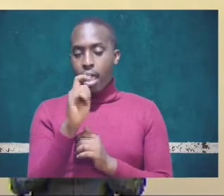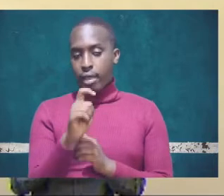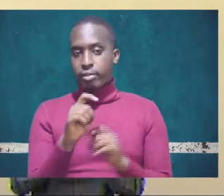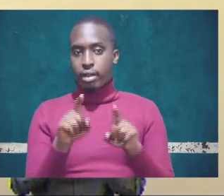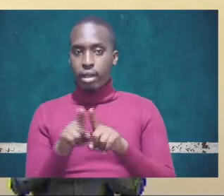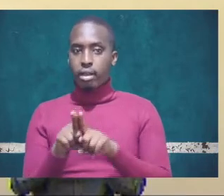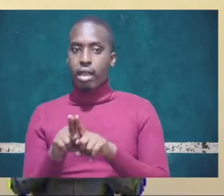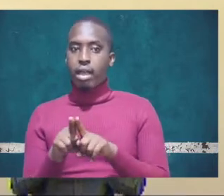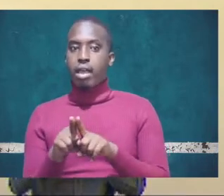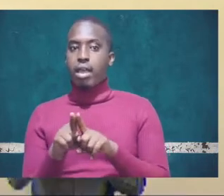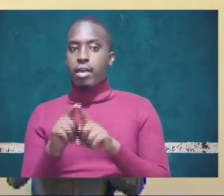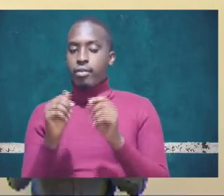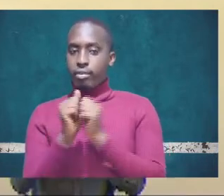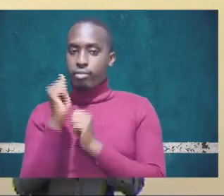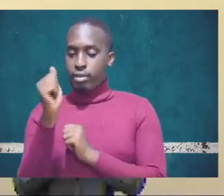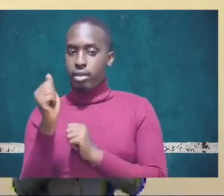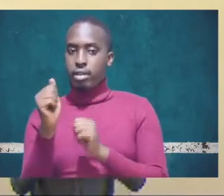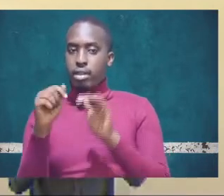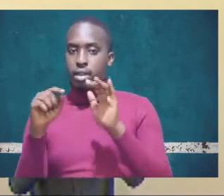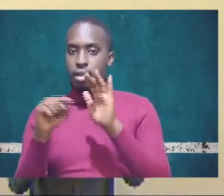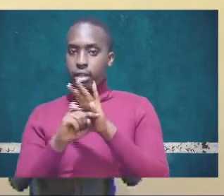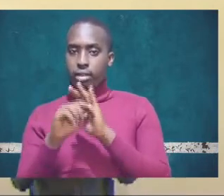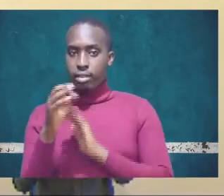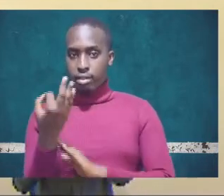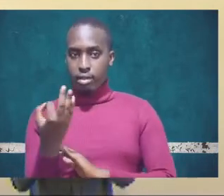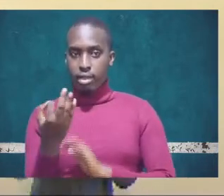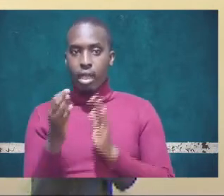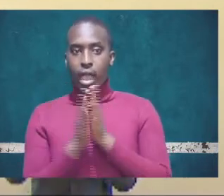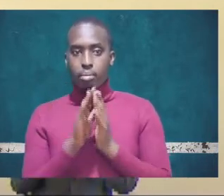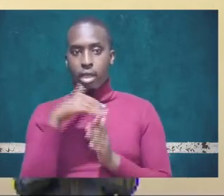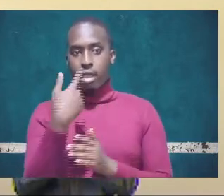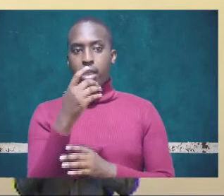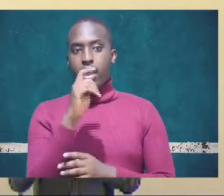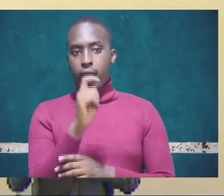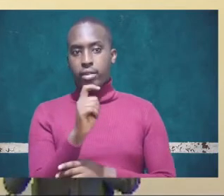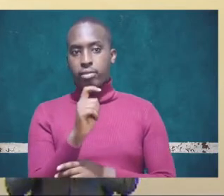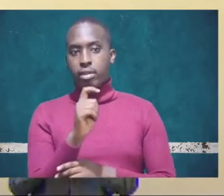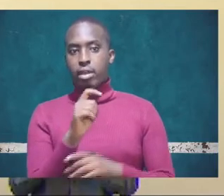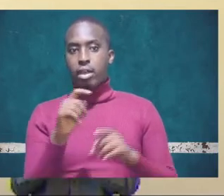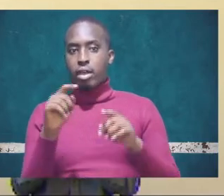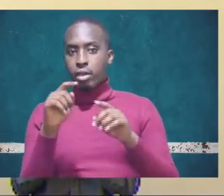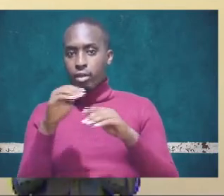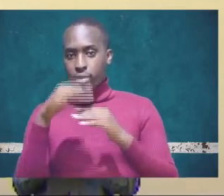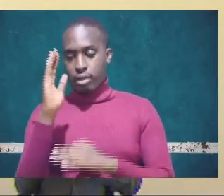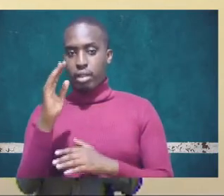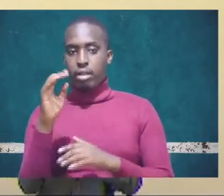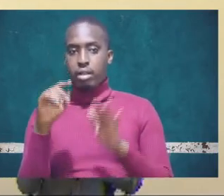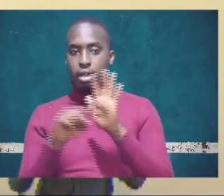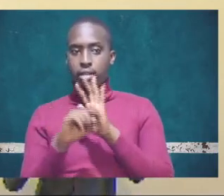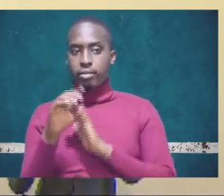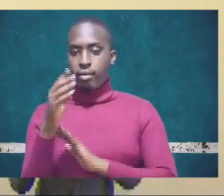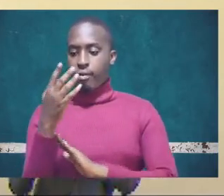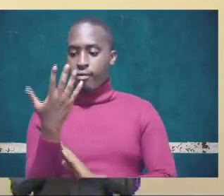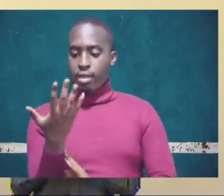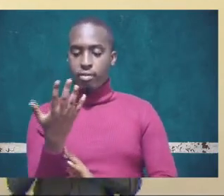15 over negative 3. And we have x greater than negative 5. We see?